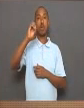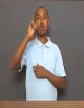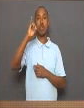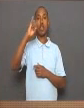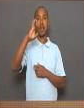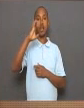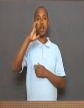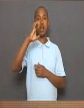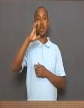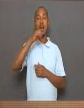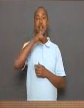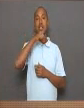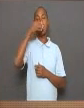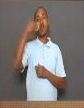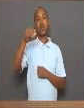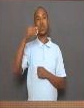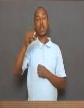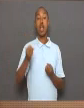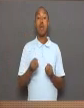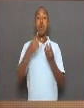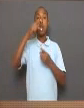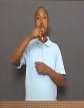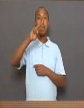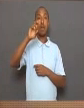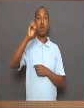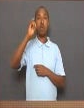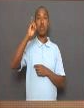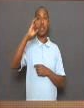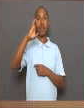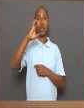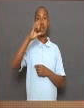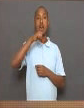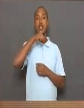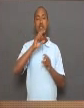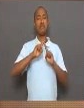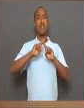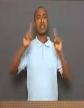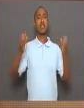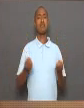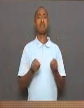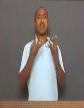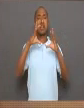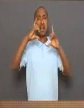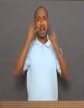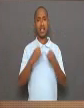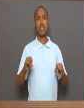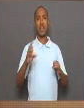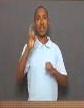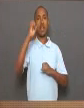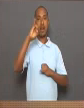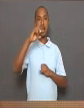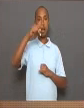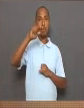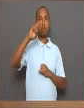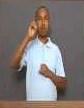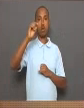in aqueous solution. Polyprotic acids can be further classified as diprotic